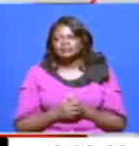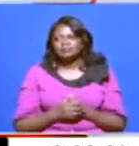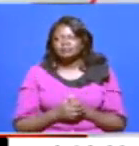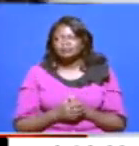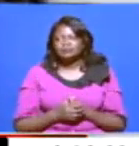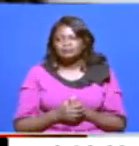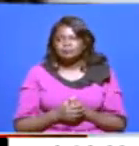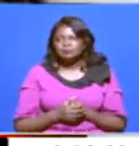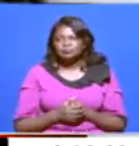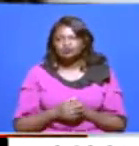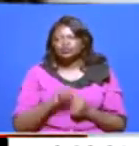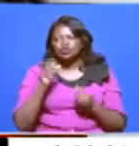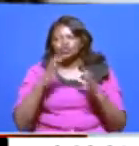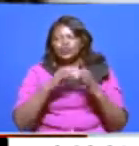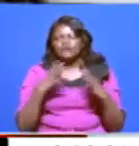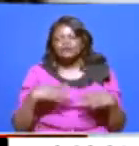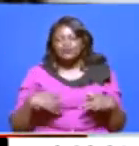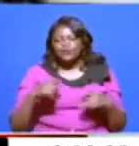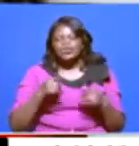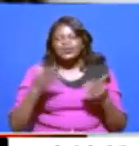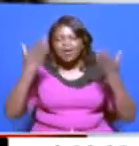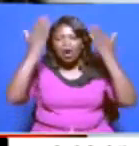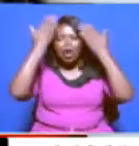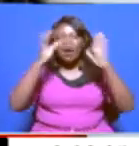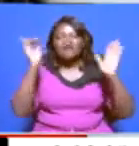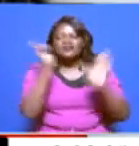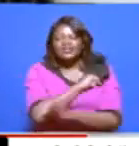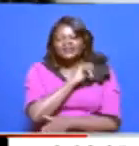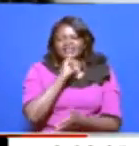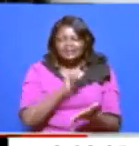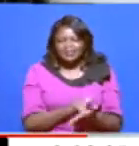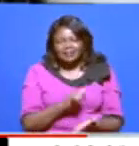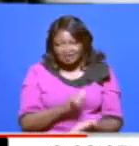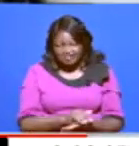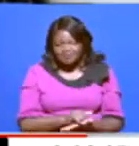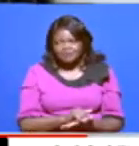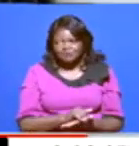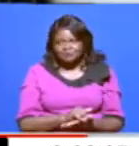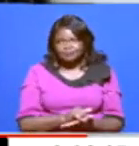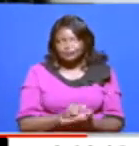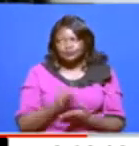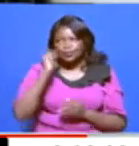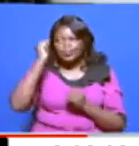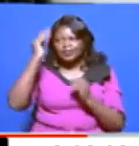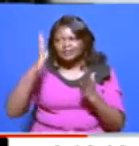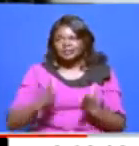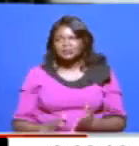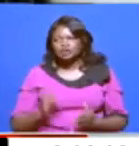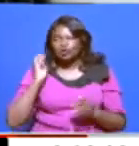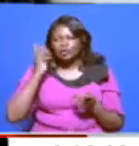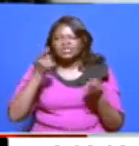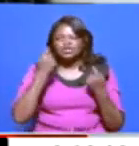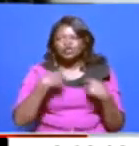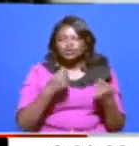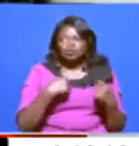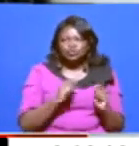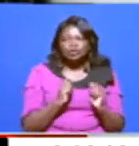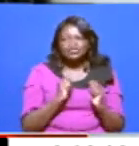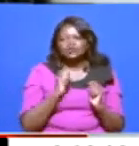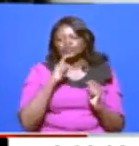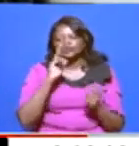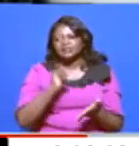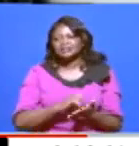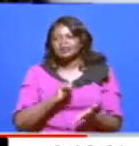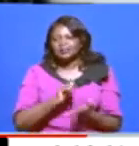people. We are fully aware that politicians will try to say that we